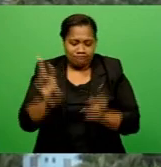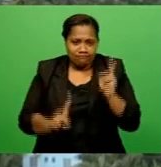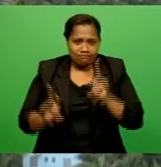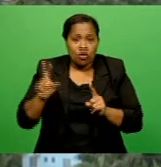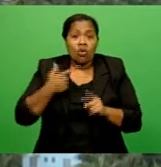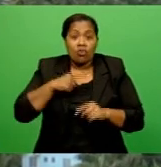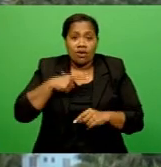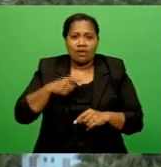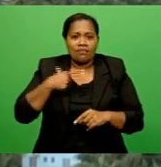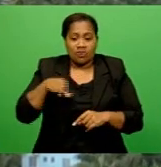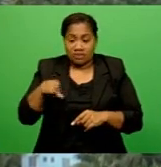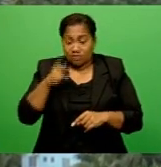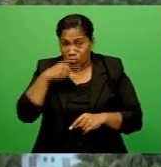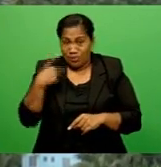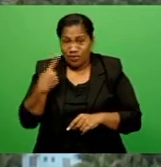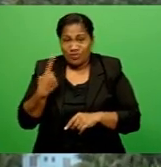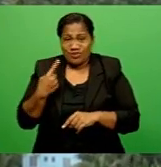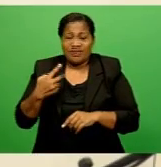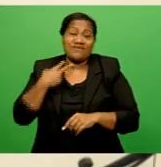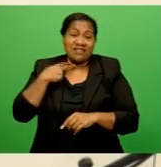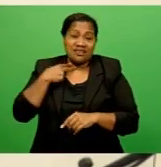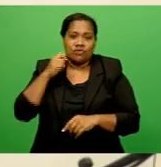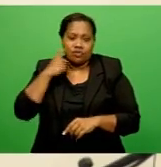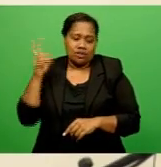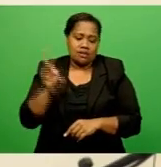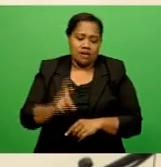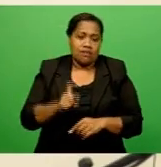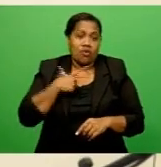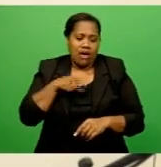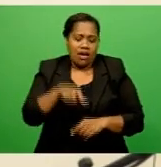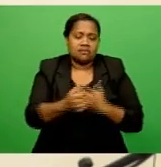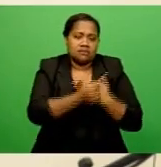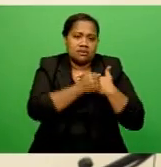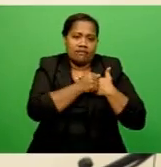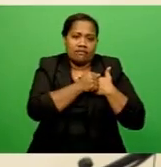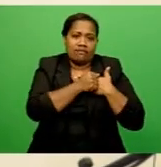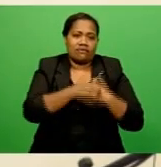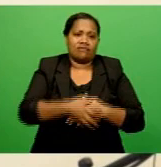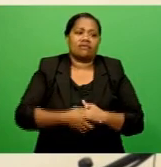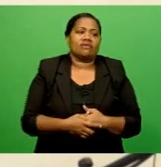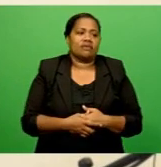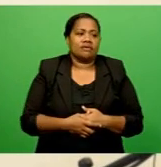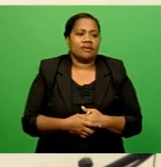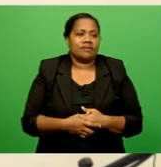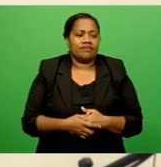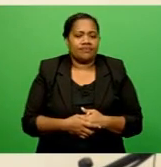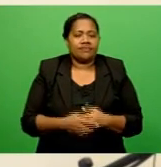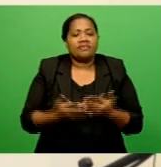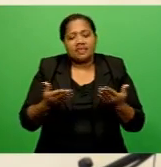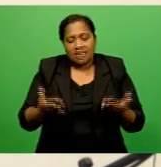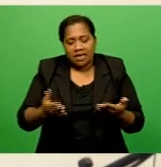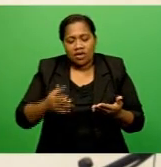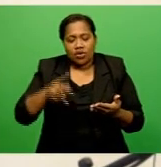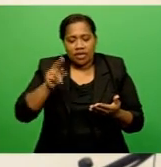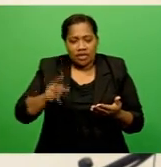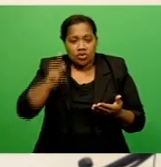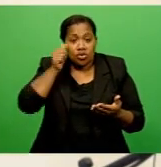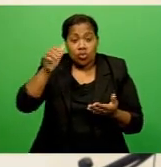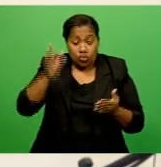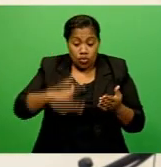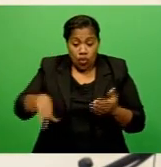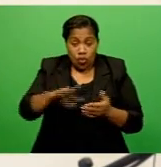a safe haven. I think all of us in this room and the whole nation understands that this